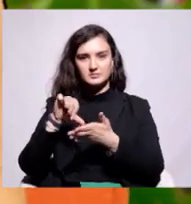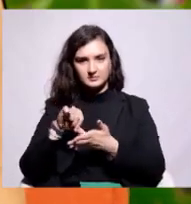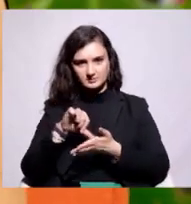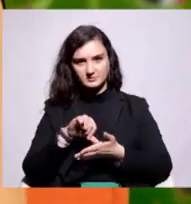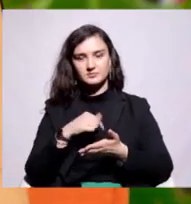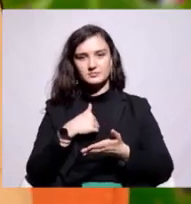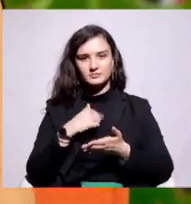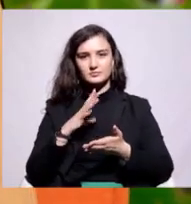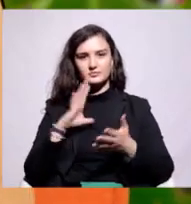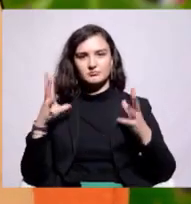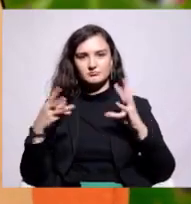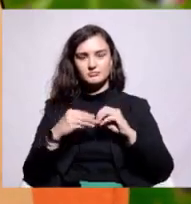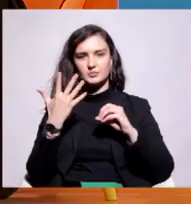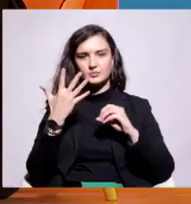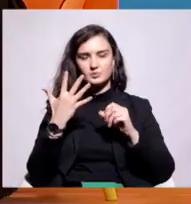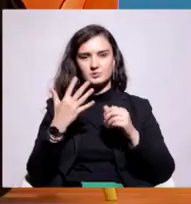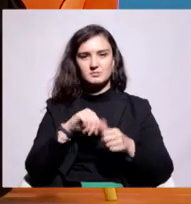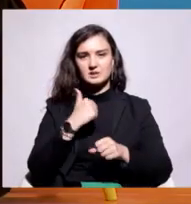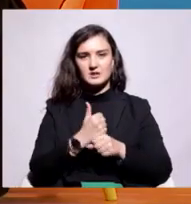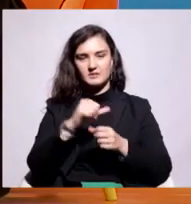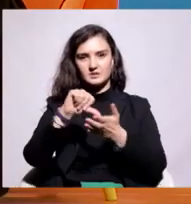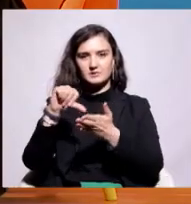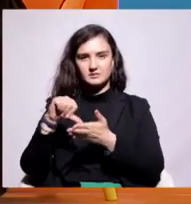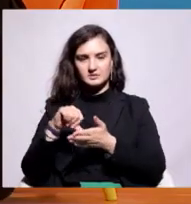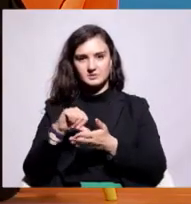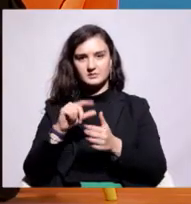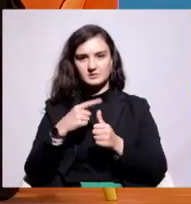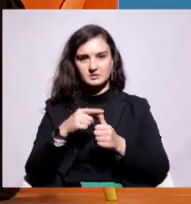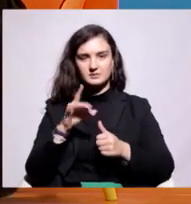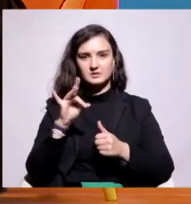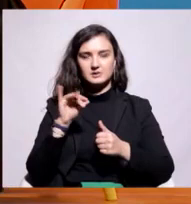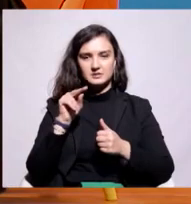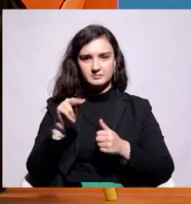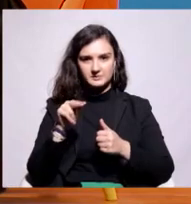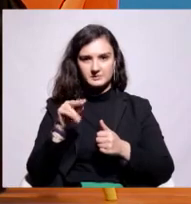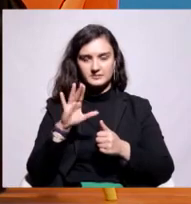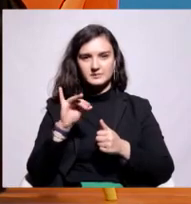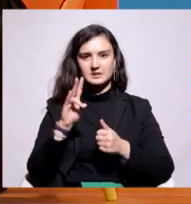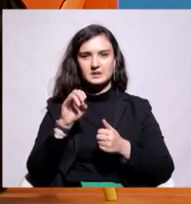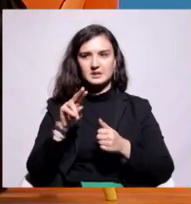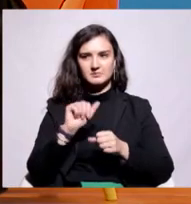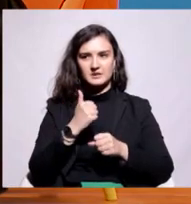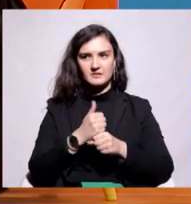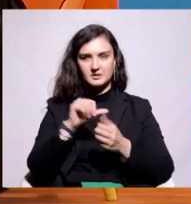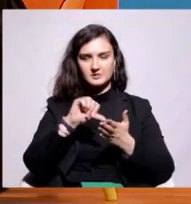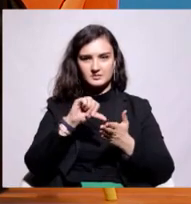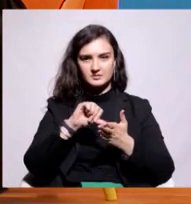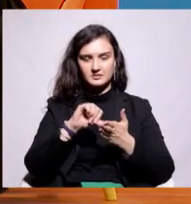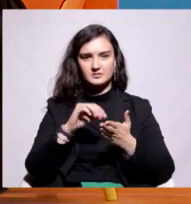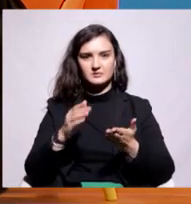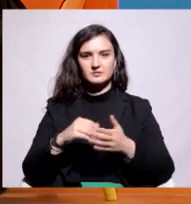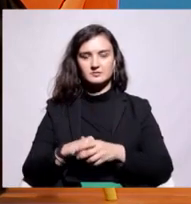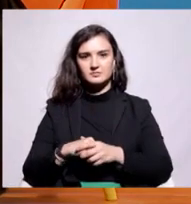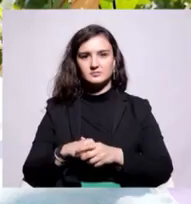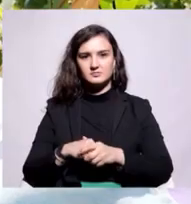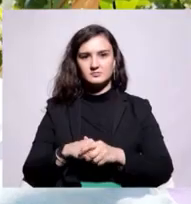we included 5 main characters, but I would still say Rip Van Winkle, of course, the main character, lazy,